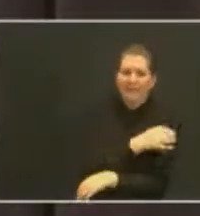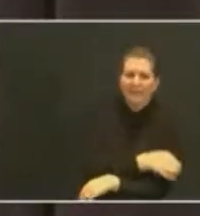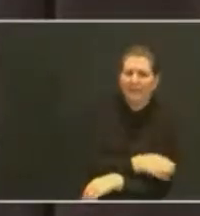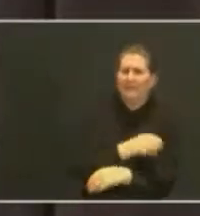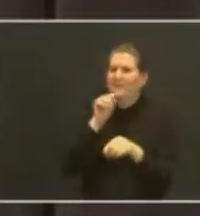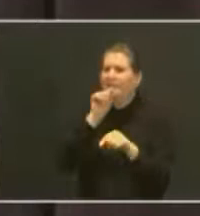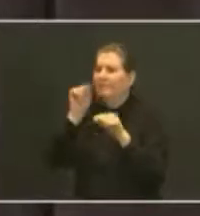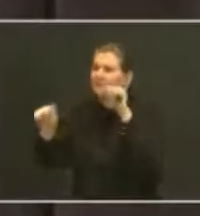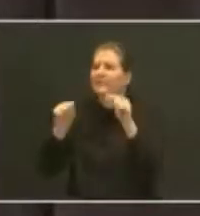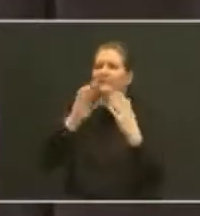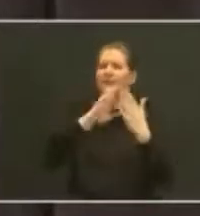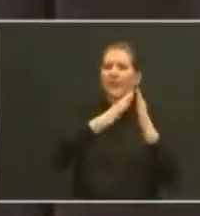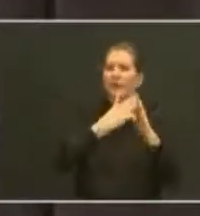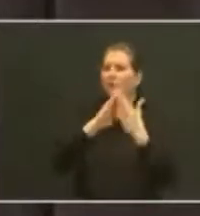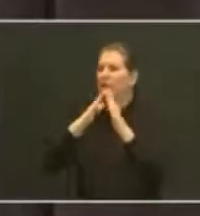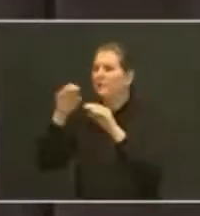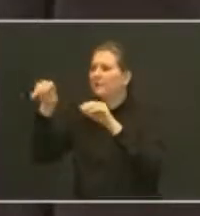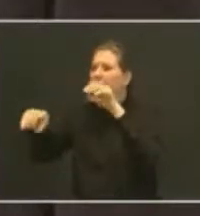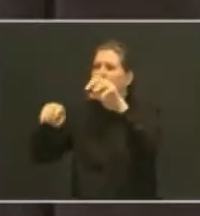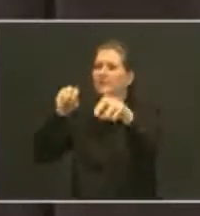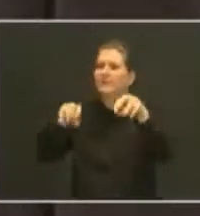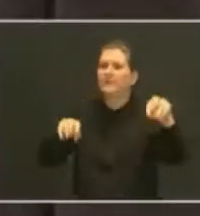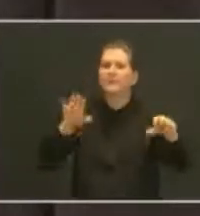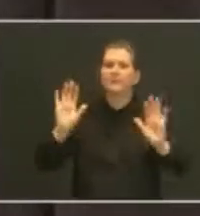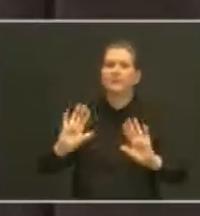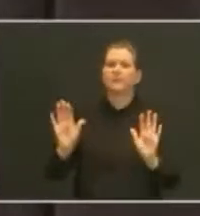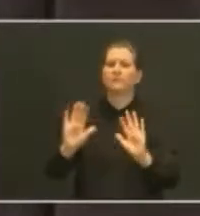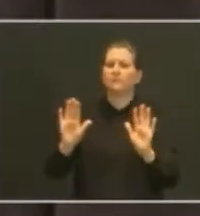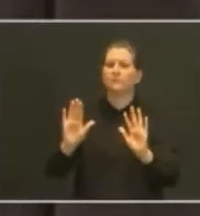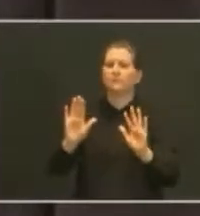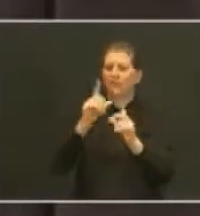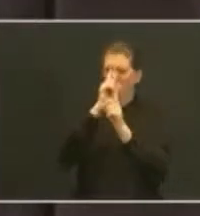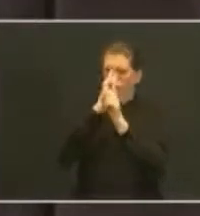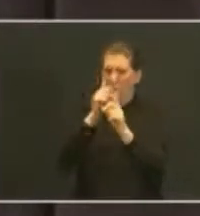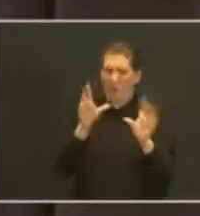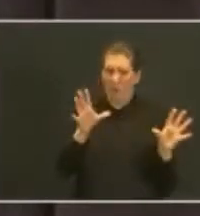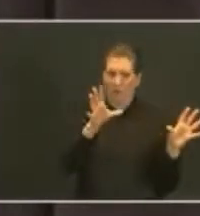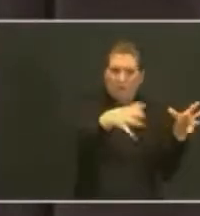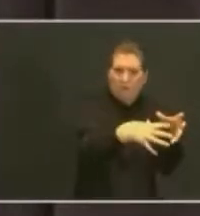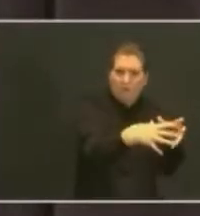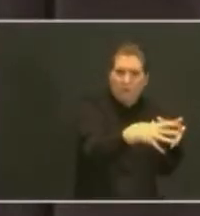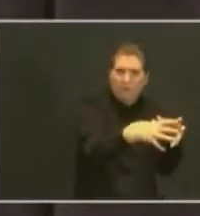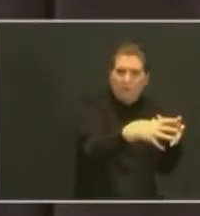to about 5 regional sites run by cities and towns.